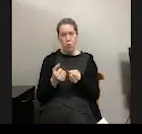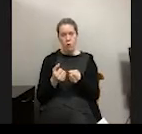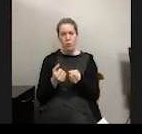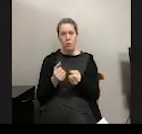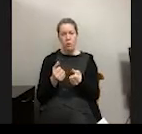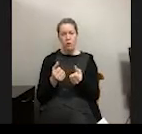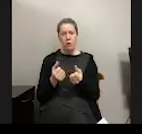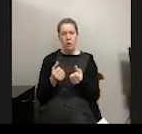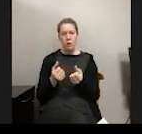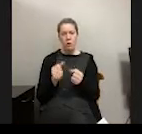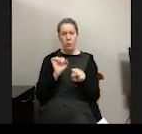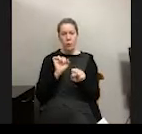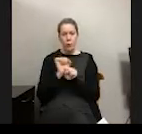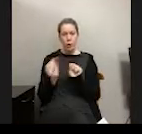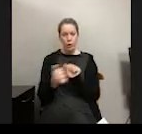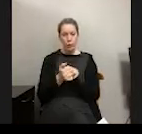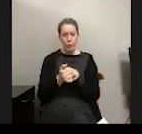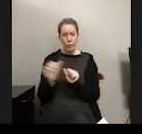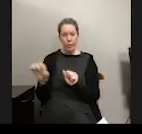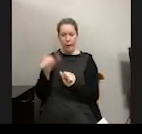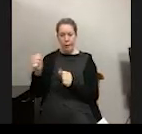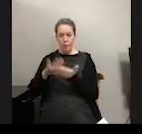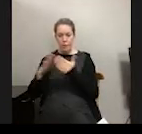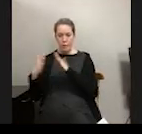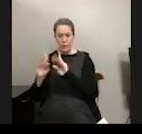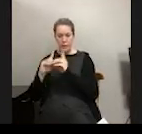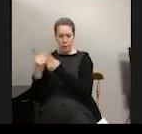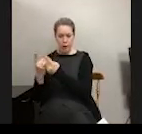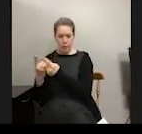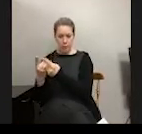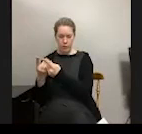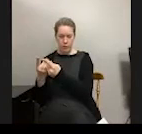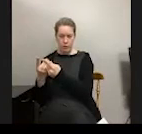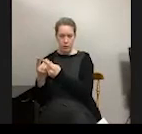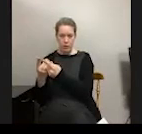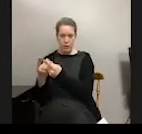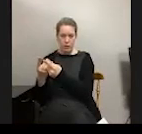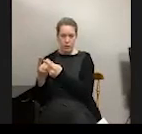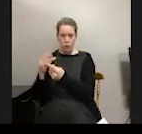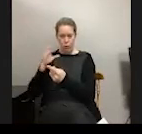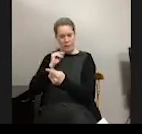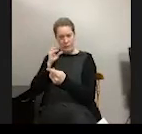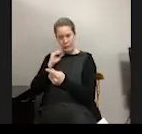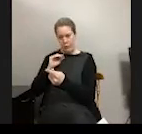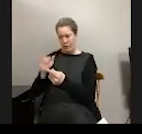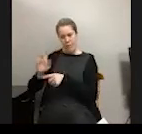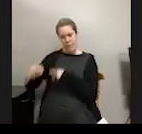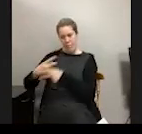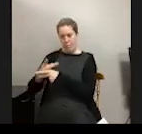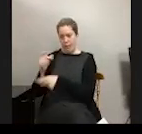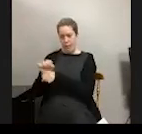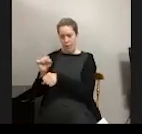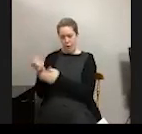city divisions who do that kind of work as well, so that we can really make something amazing for everybody.